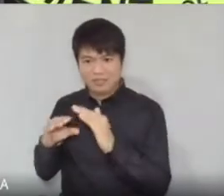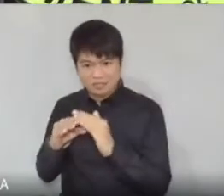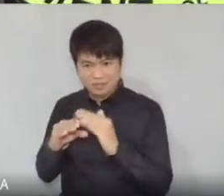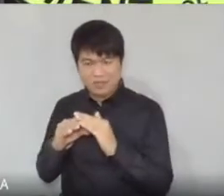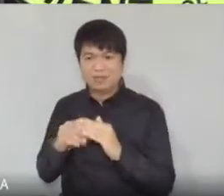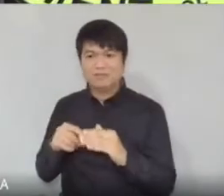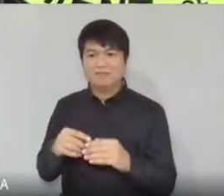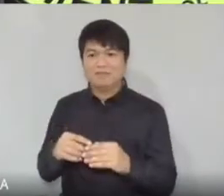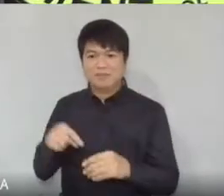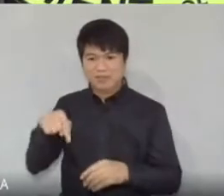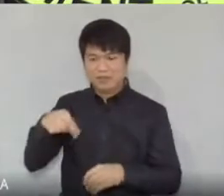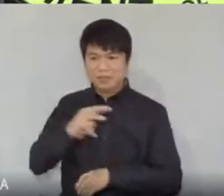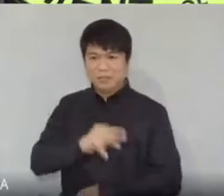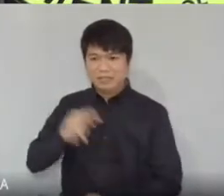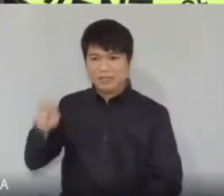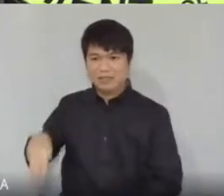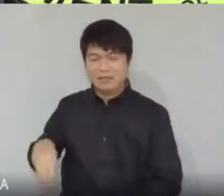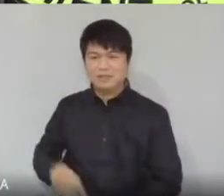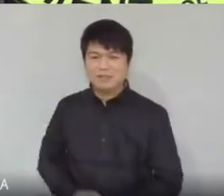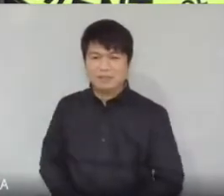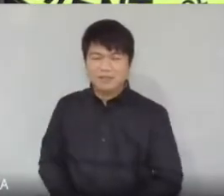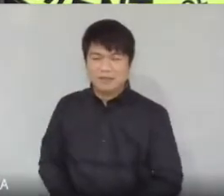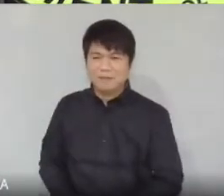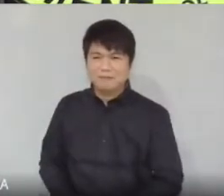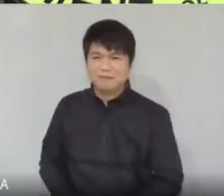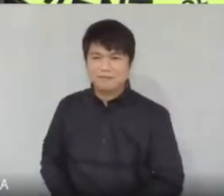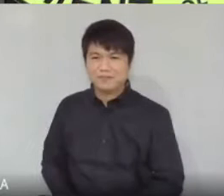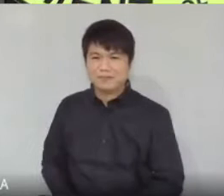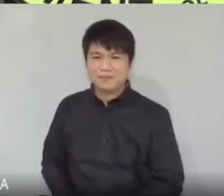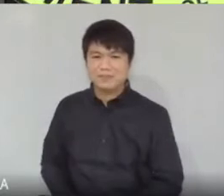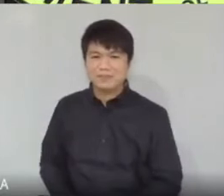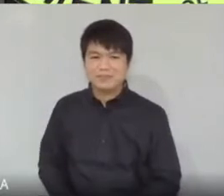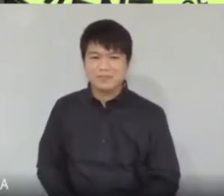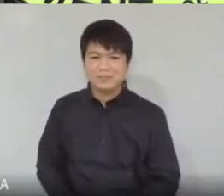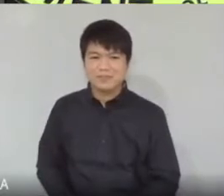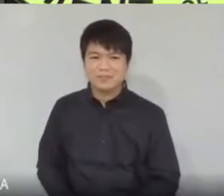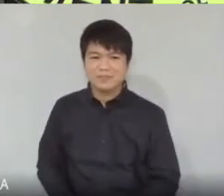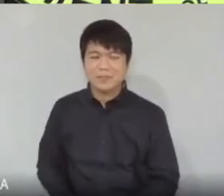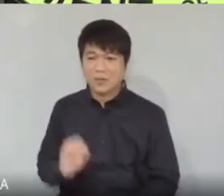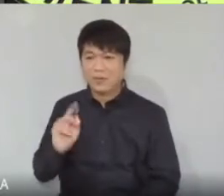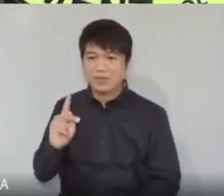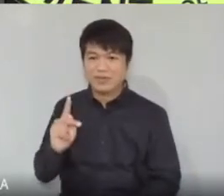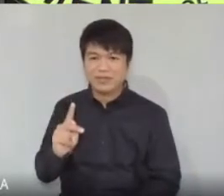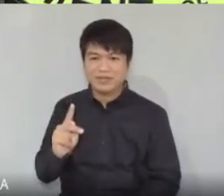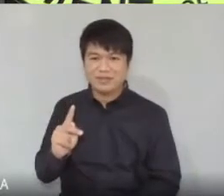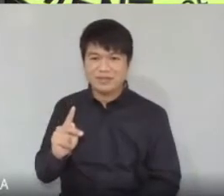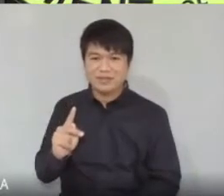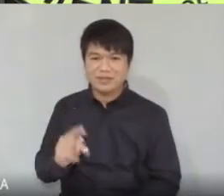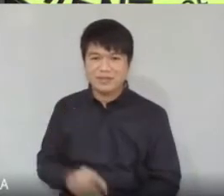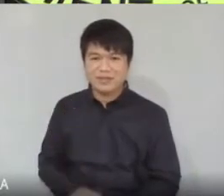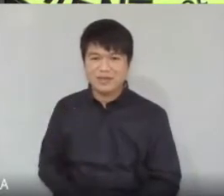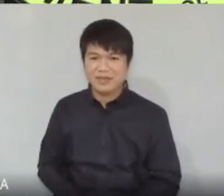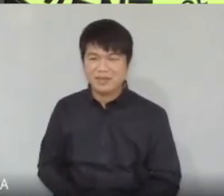Lalayo muna kami. So tatawagin ko muna ang aking partner. Charity, please introduce our partner from also